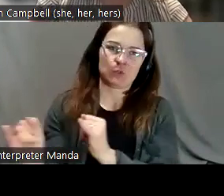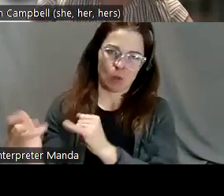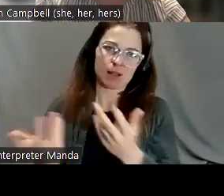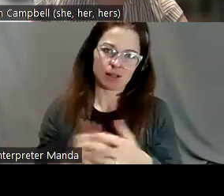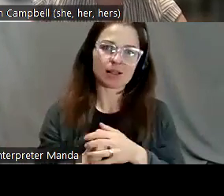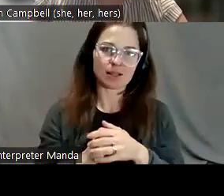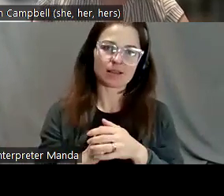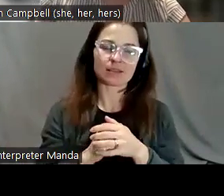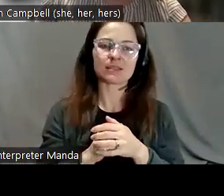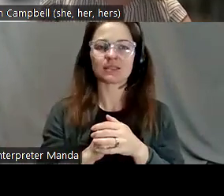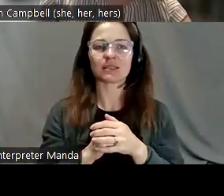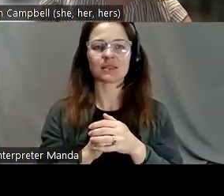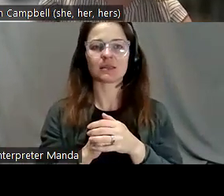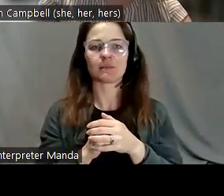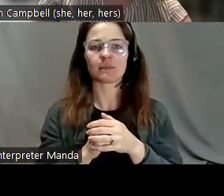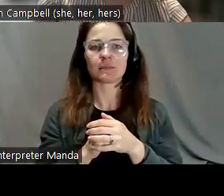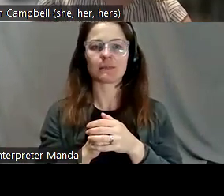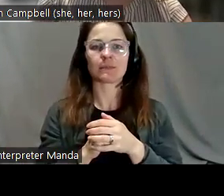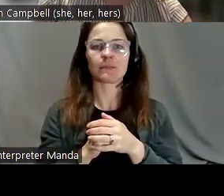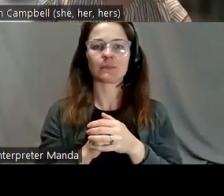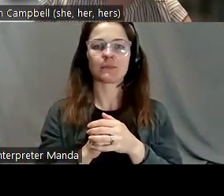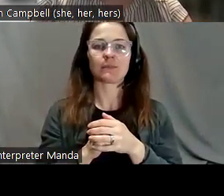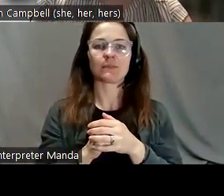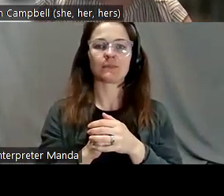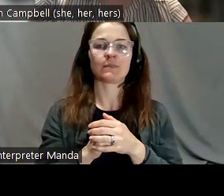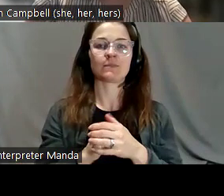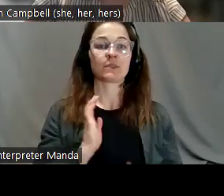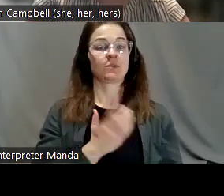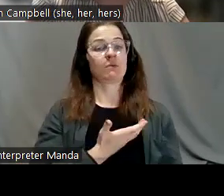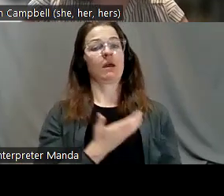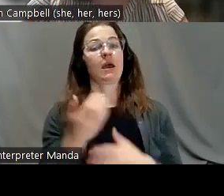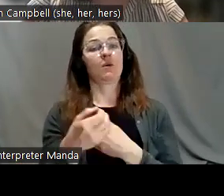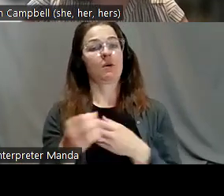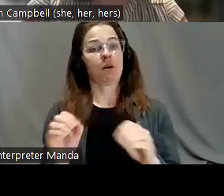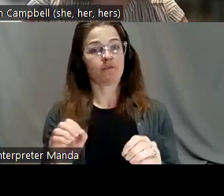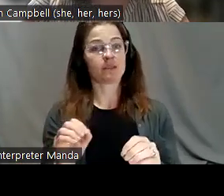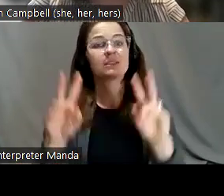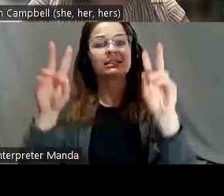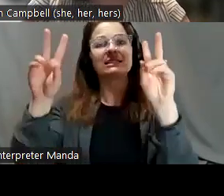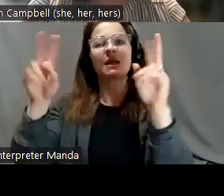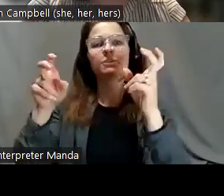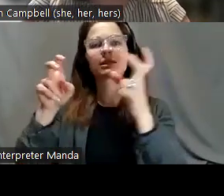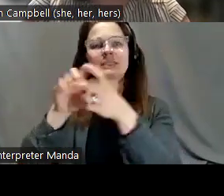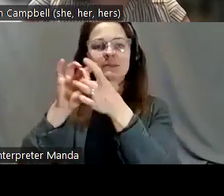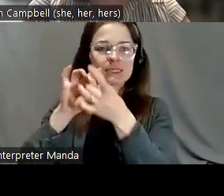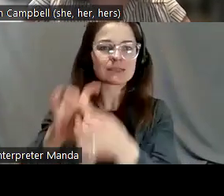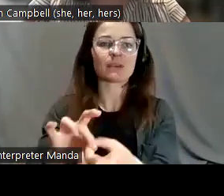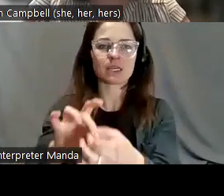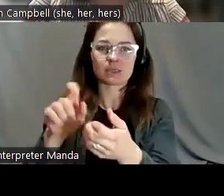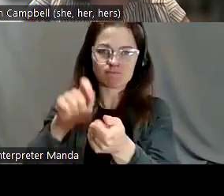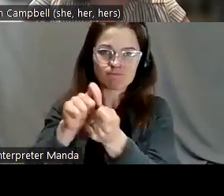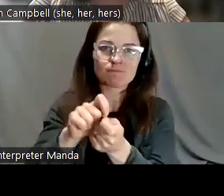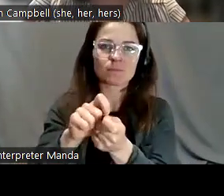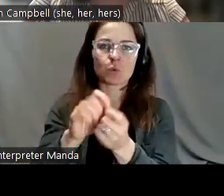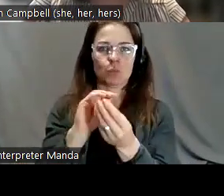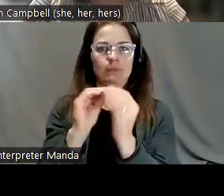So in our own office, subject-specific remediation does vary quite a bit. So STEM